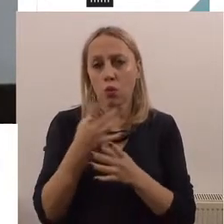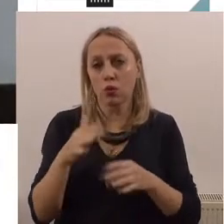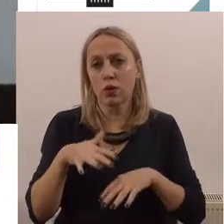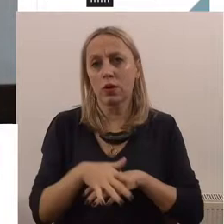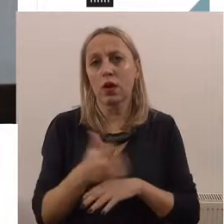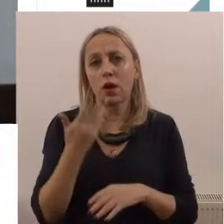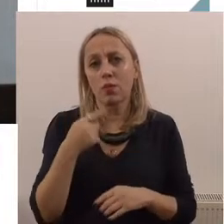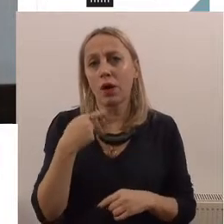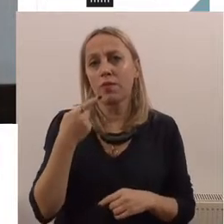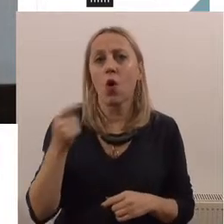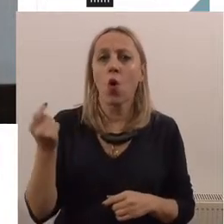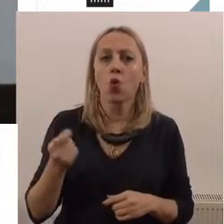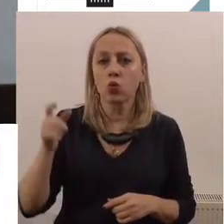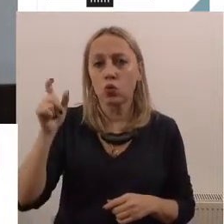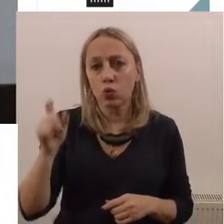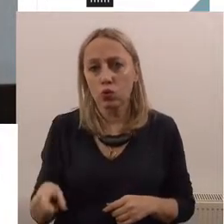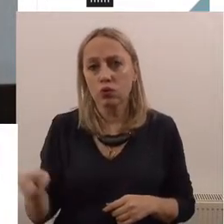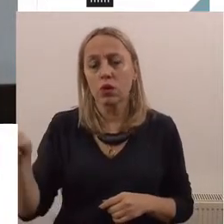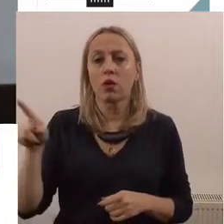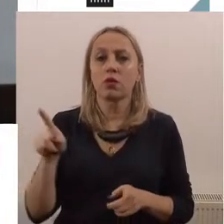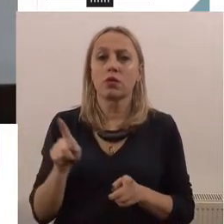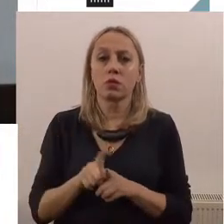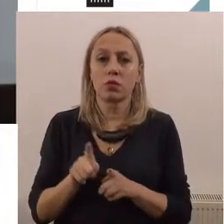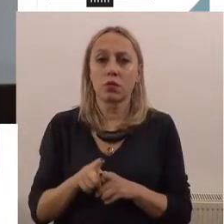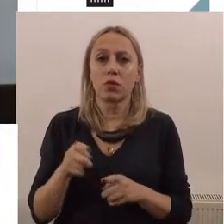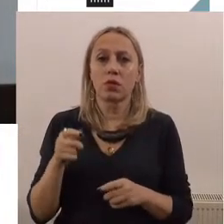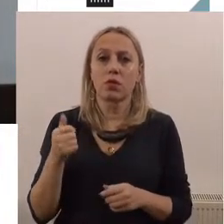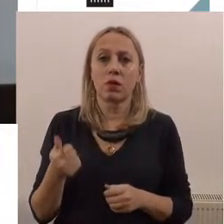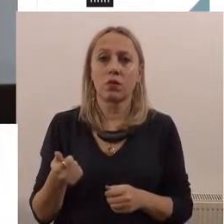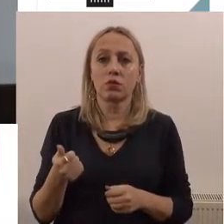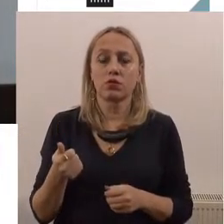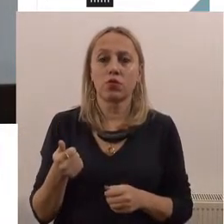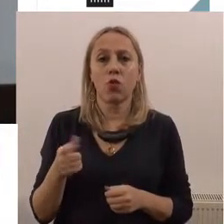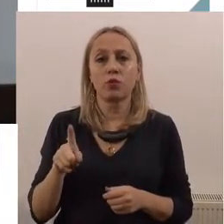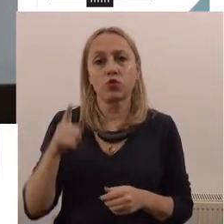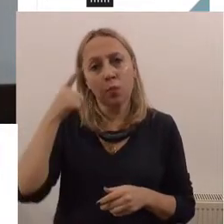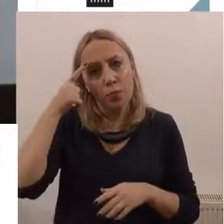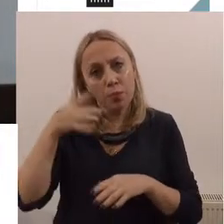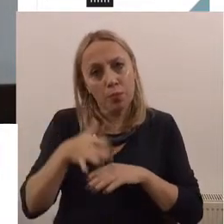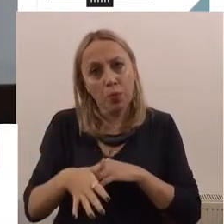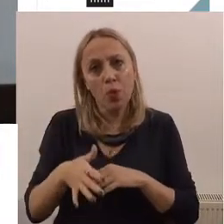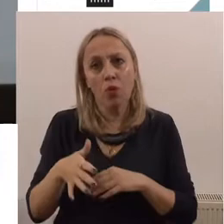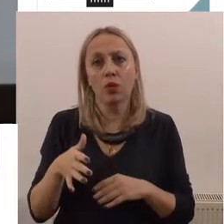social and cultural inclusivity. So when talking about artists who